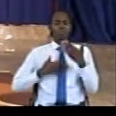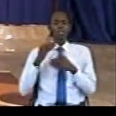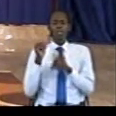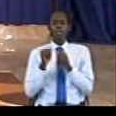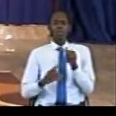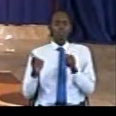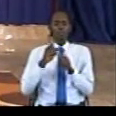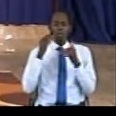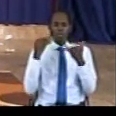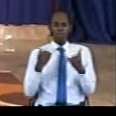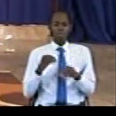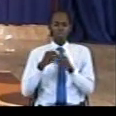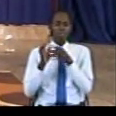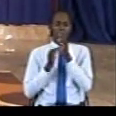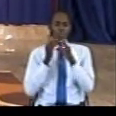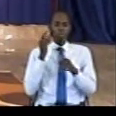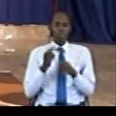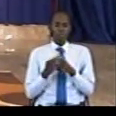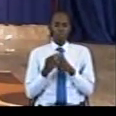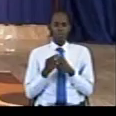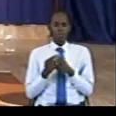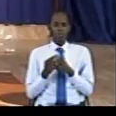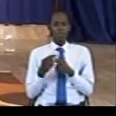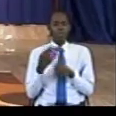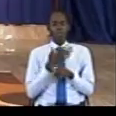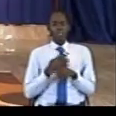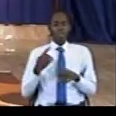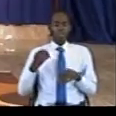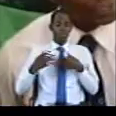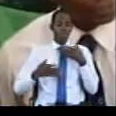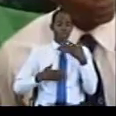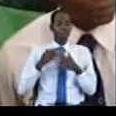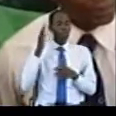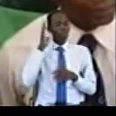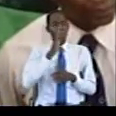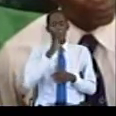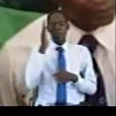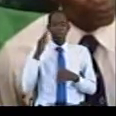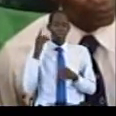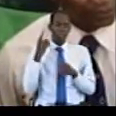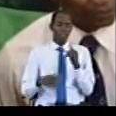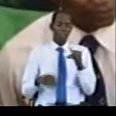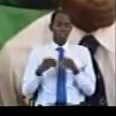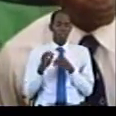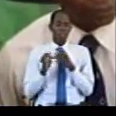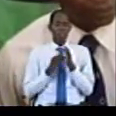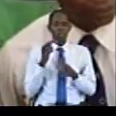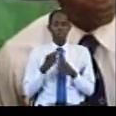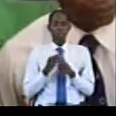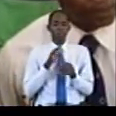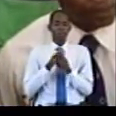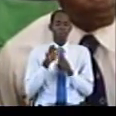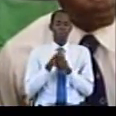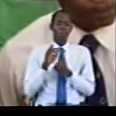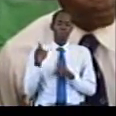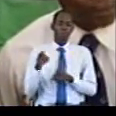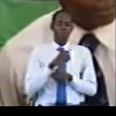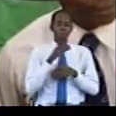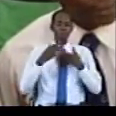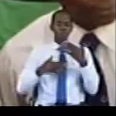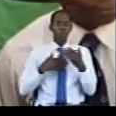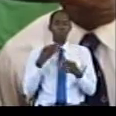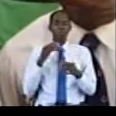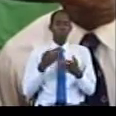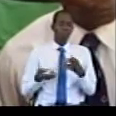in Jesus' name. And the joy will never end. Fulfill their joy. Increase their